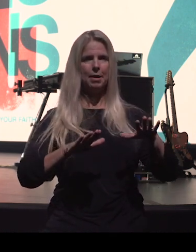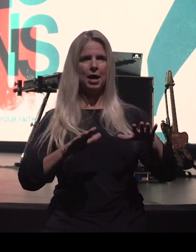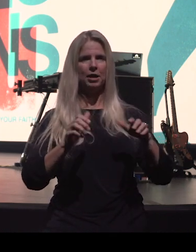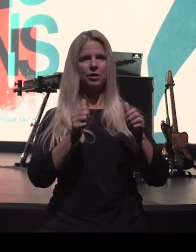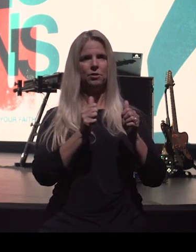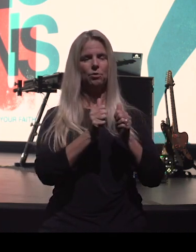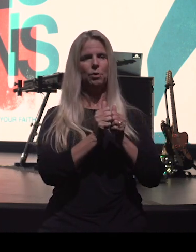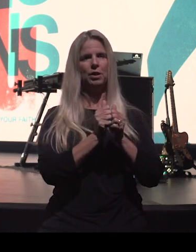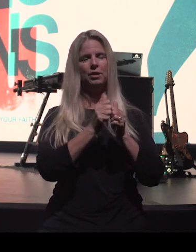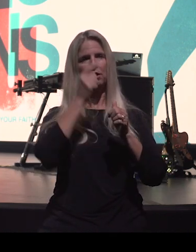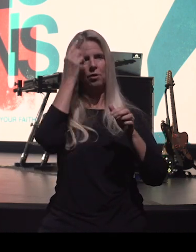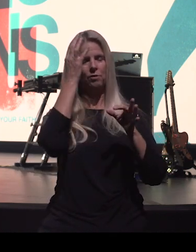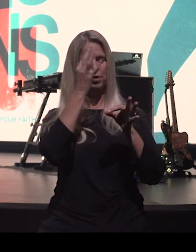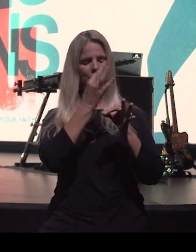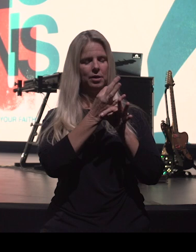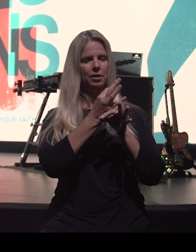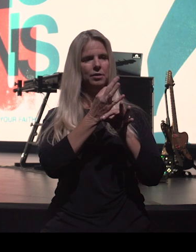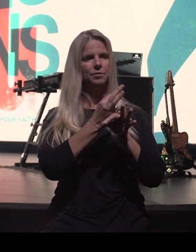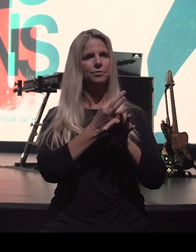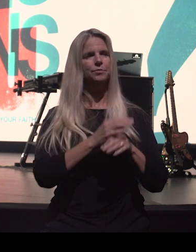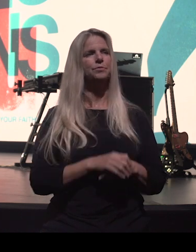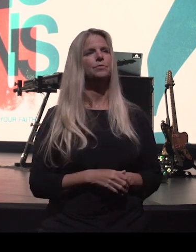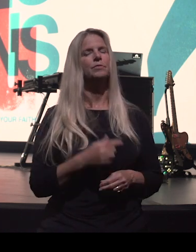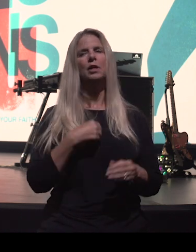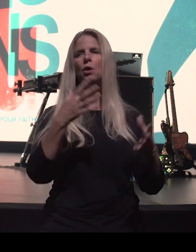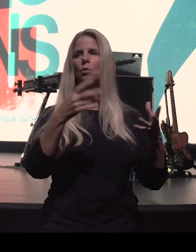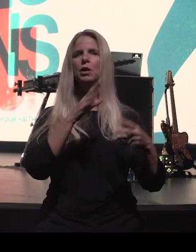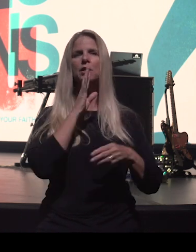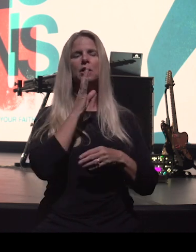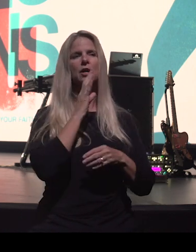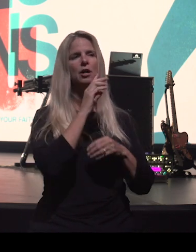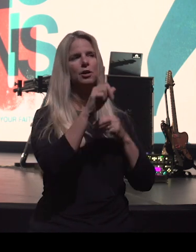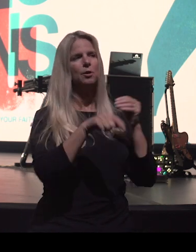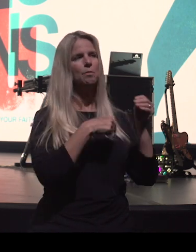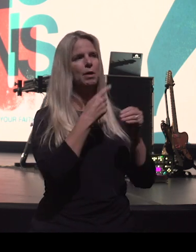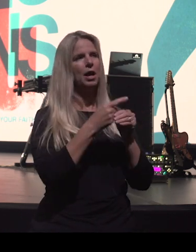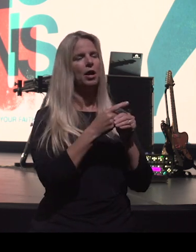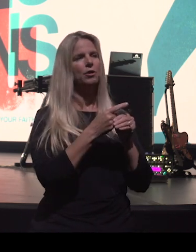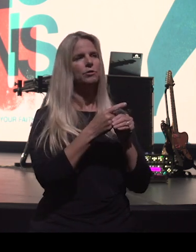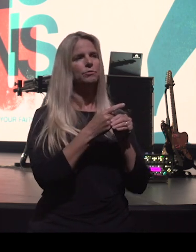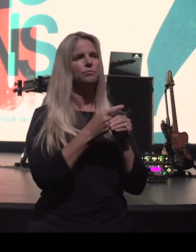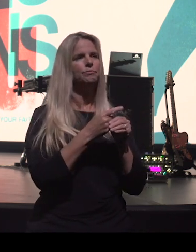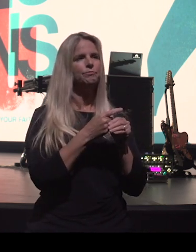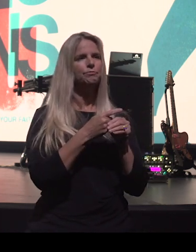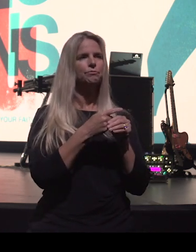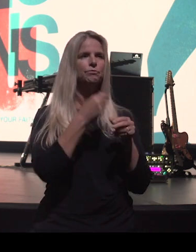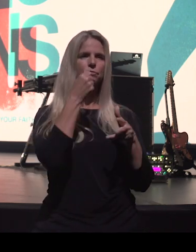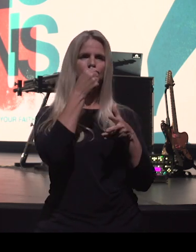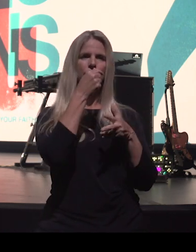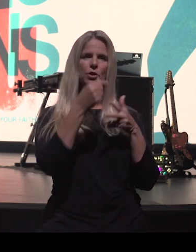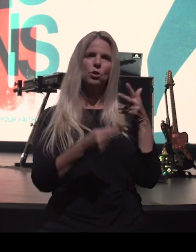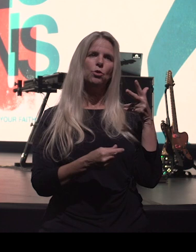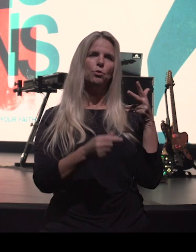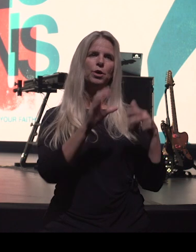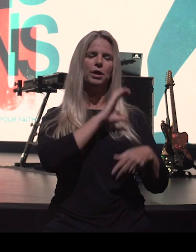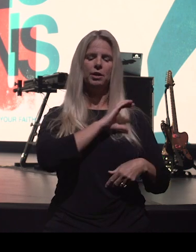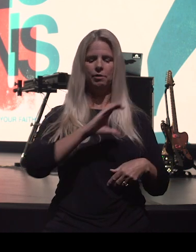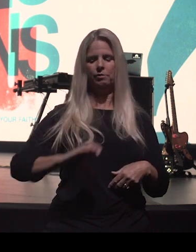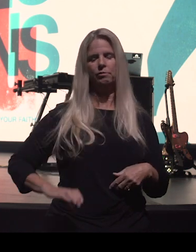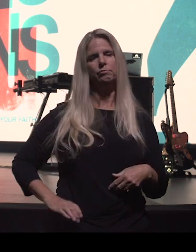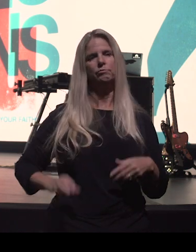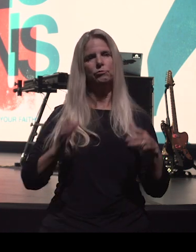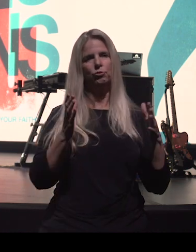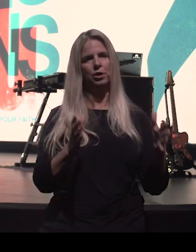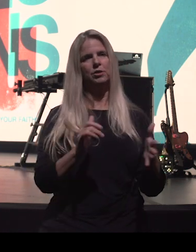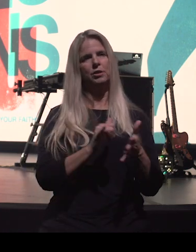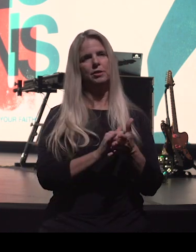faith. I want to talk to you about three types of Christians that get out of balance,